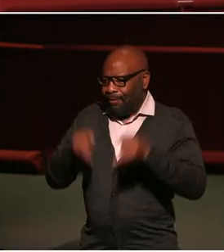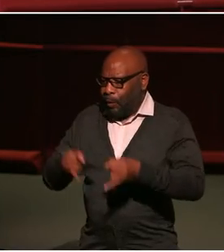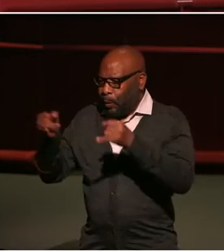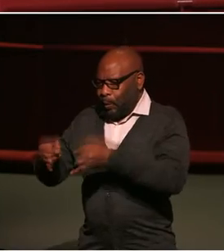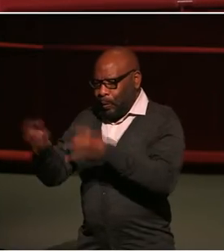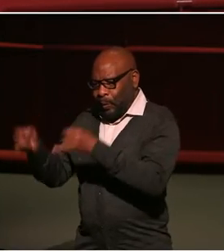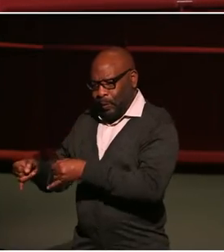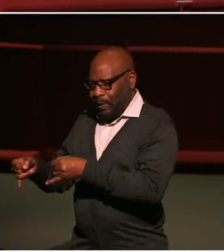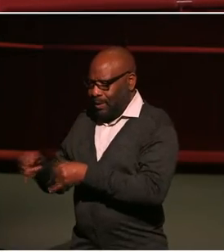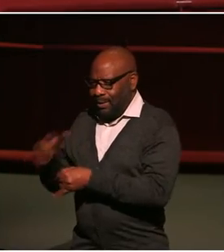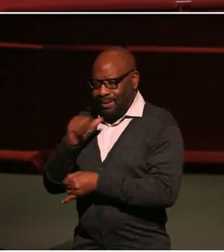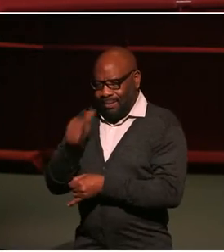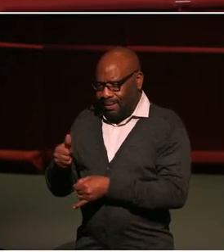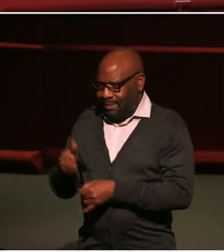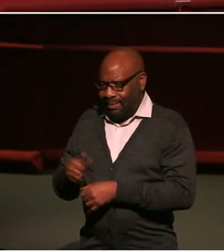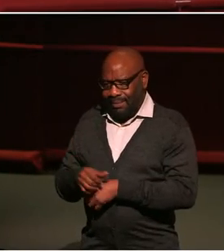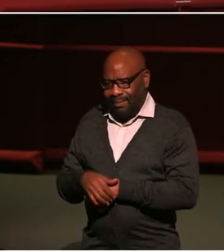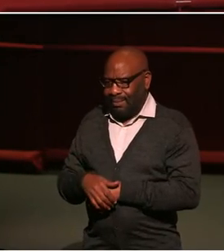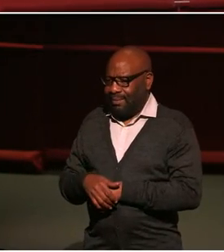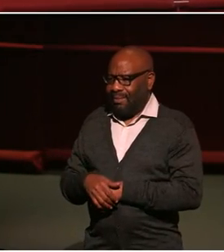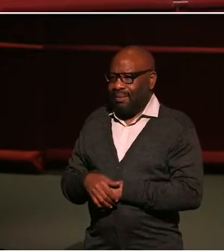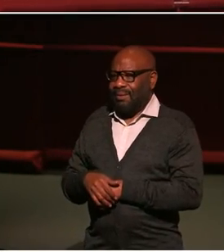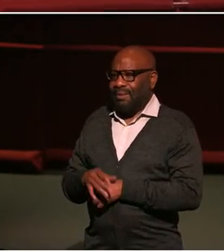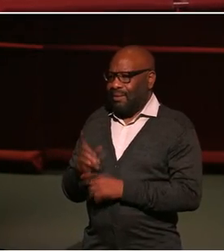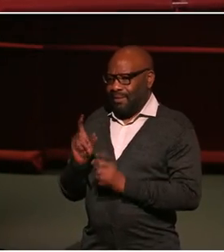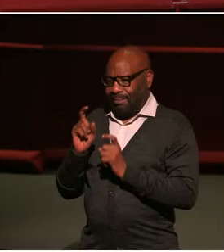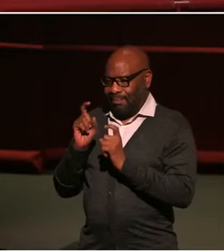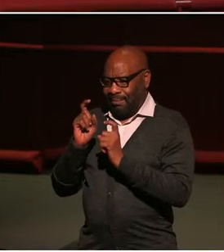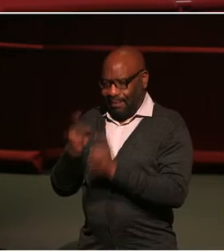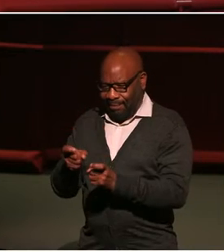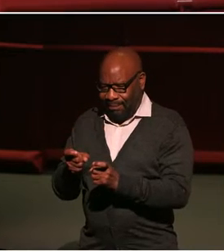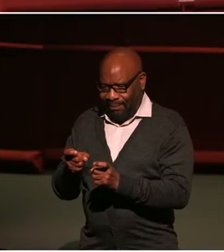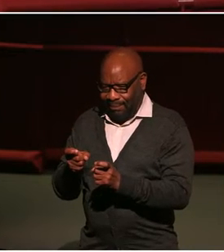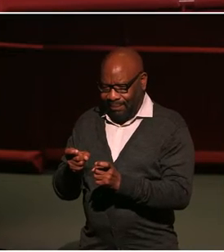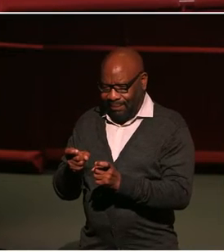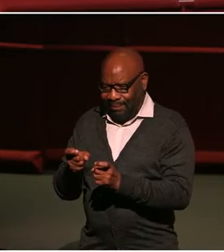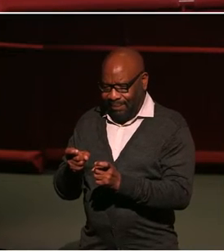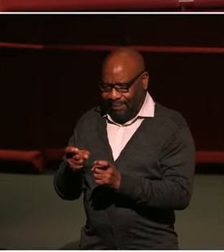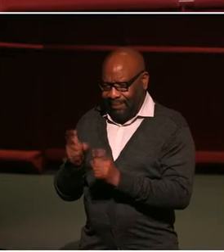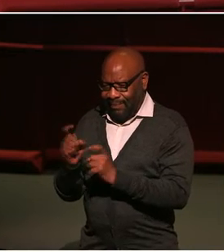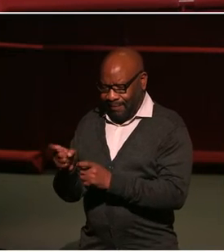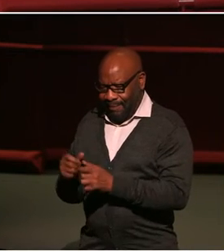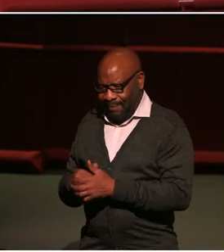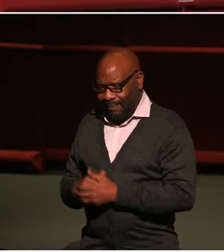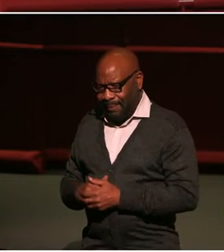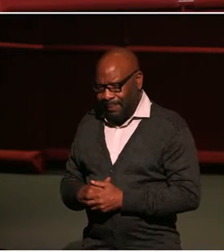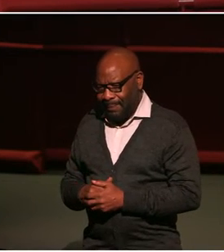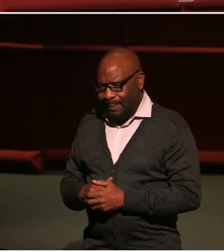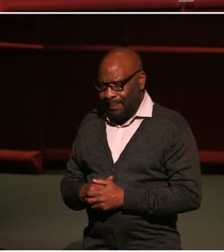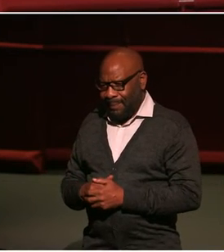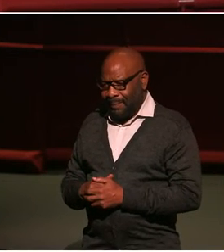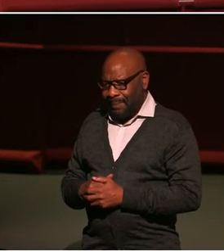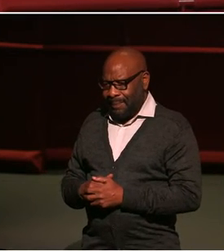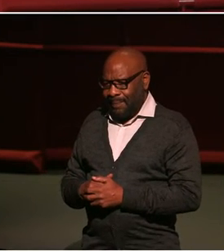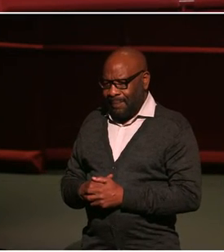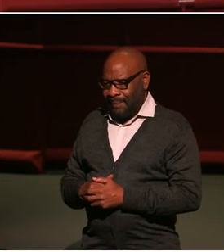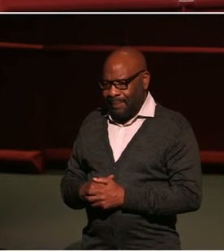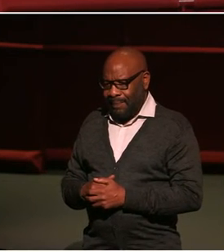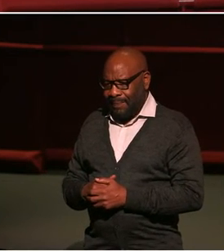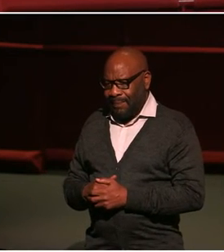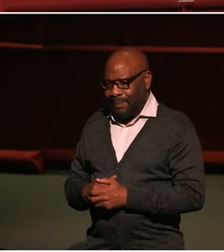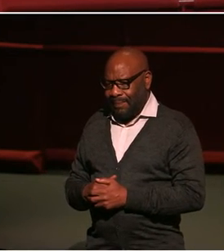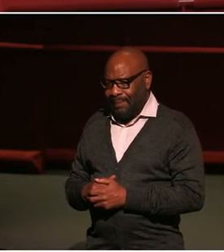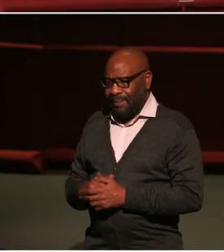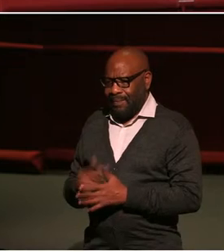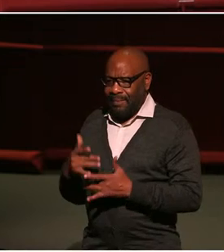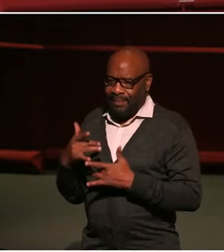give. So I started giving away already. Last week, I